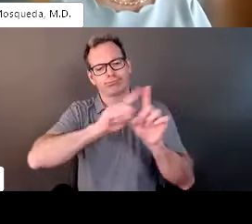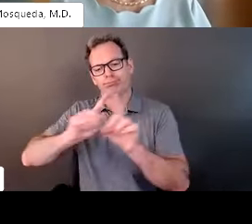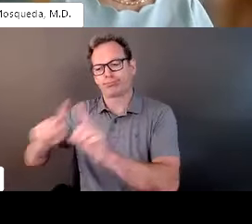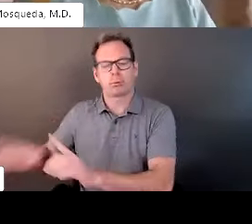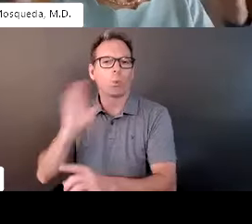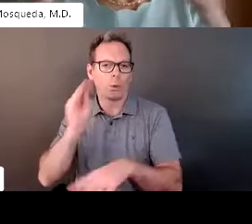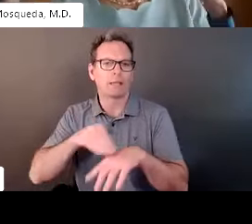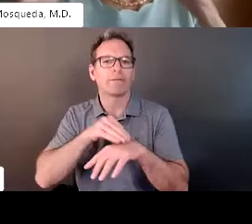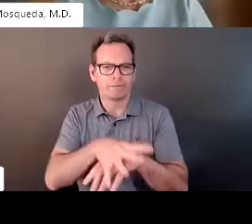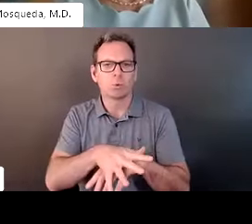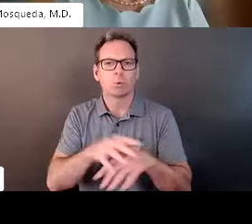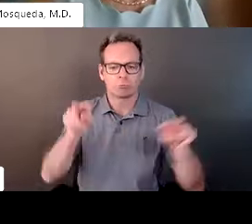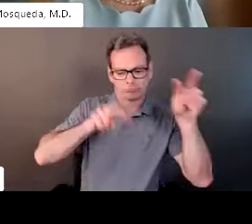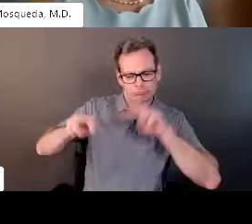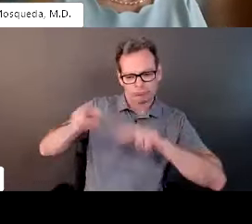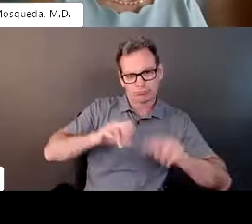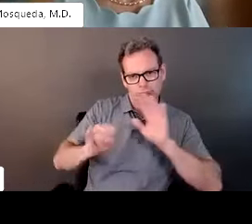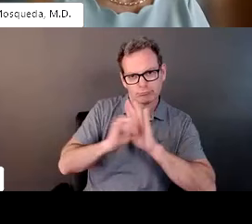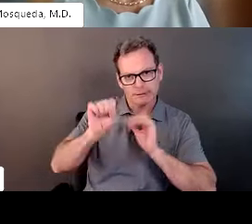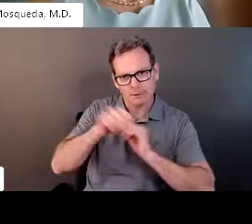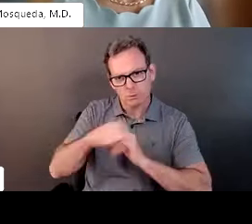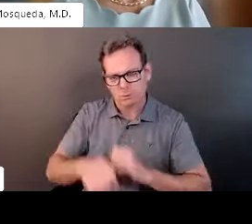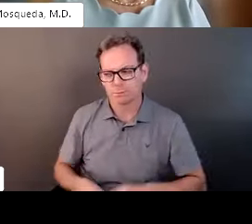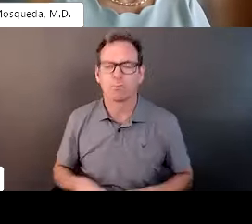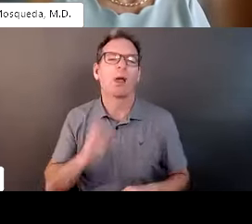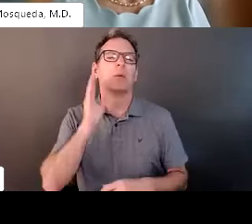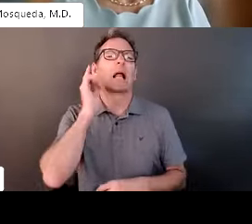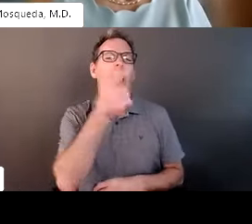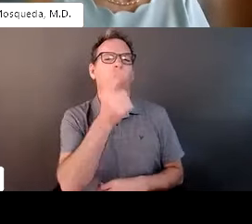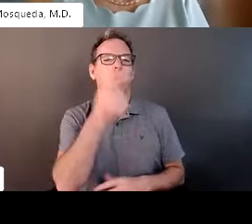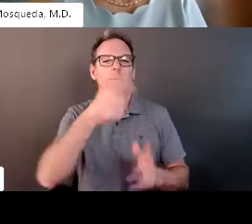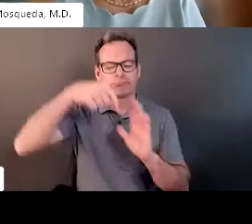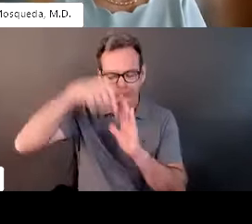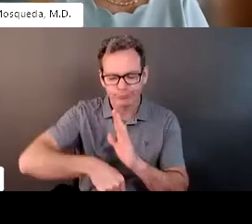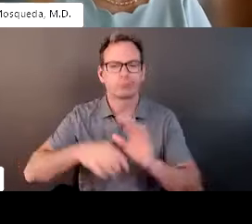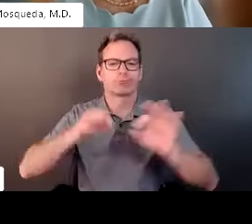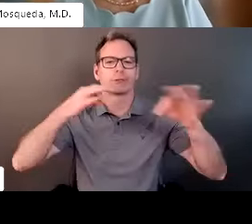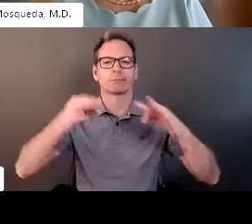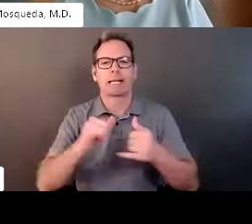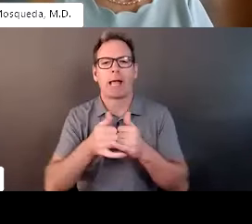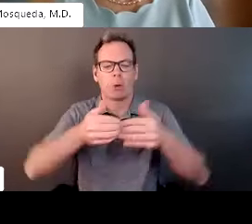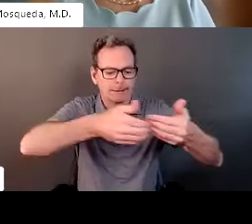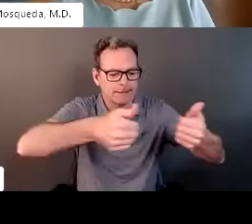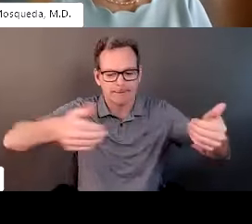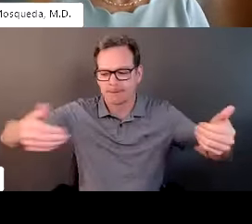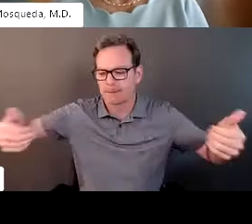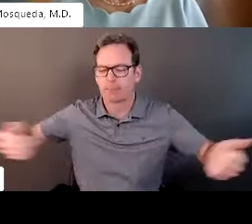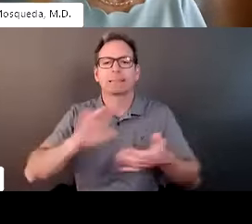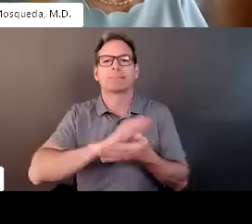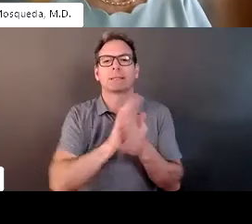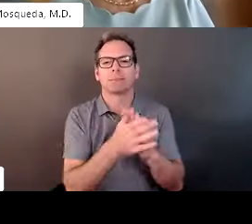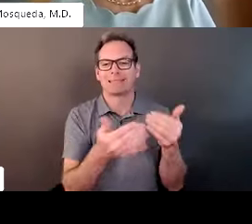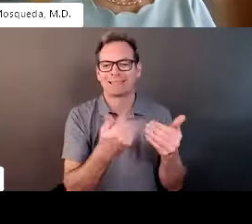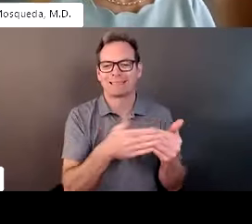end about how I try to make it easier to sort through all of these things. Let me take a quick pause and ask my buddy